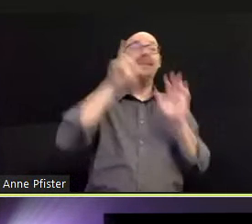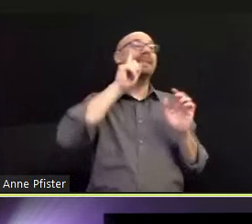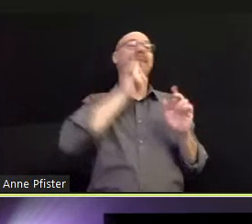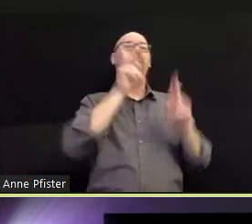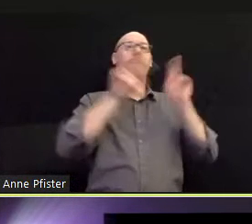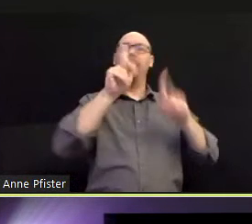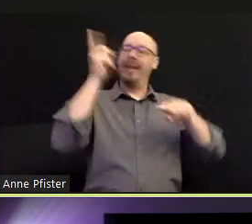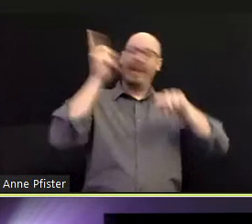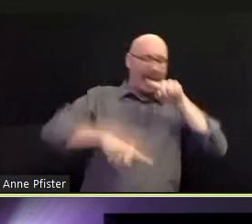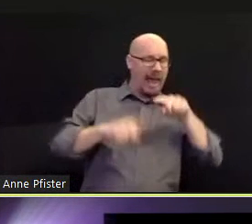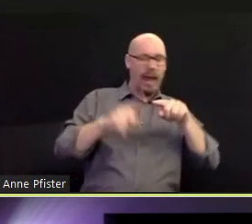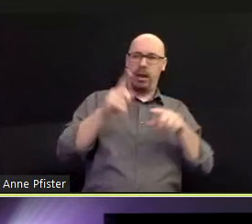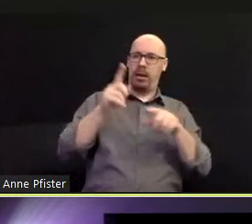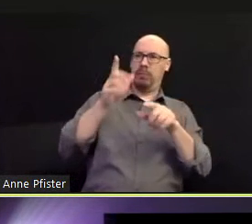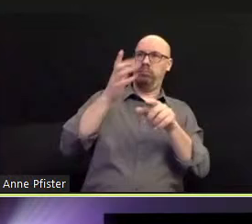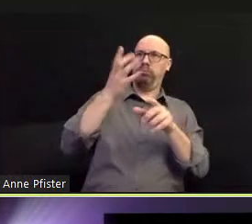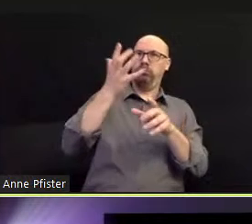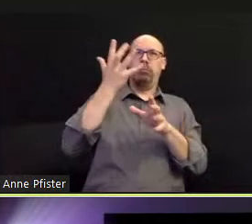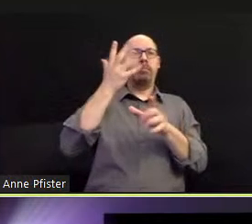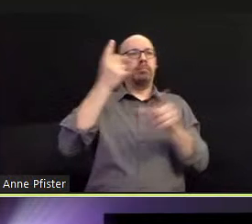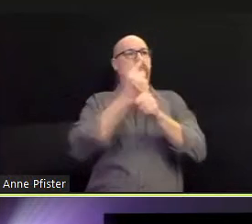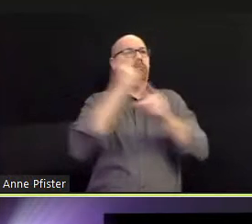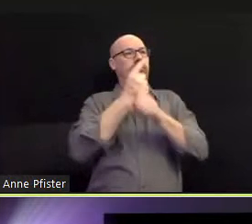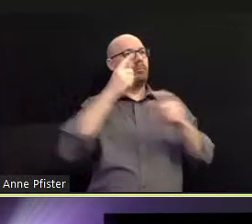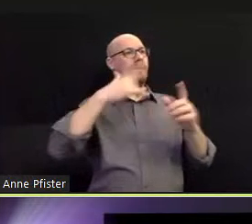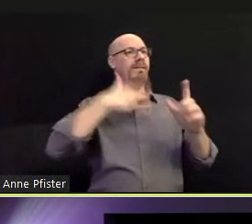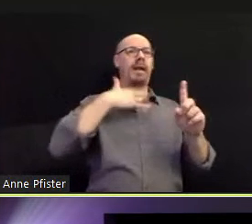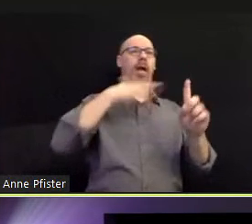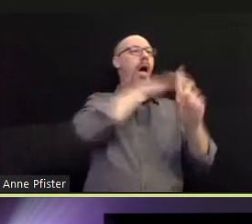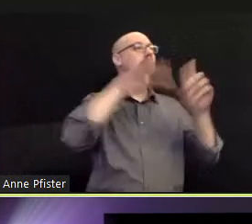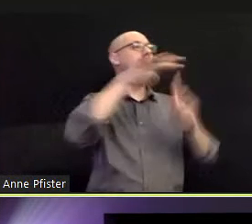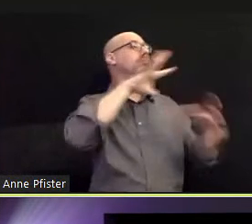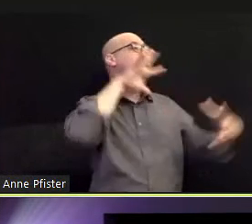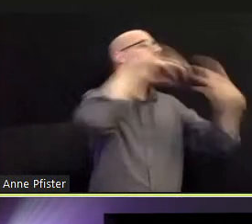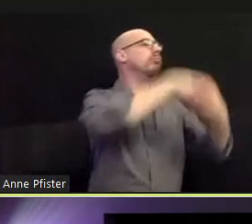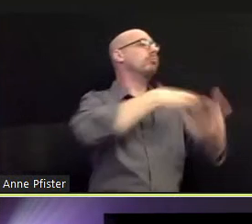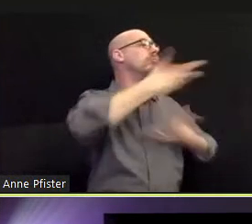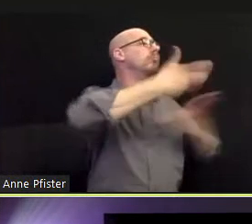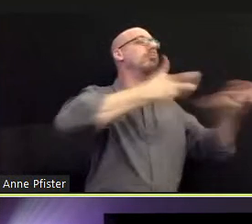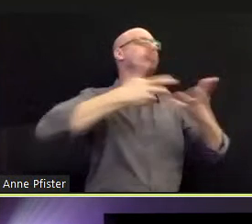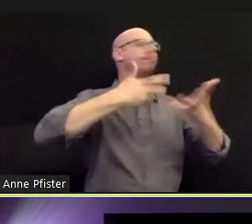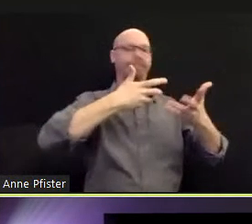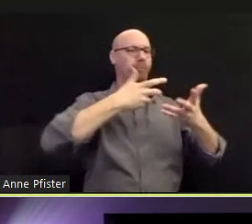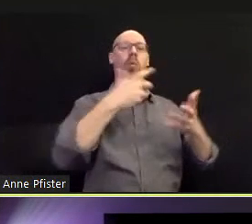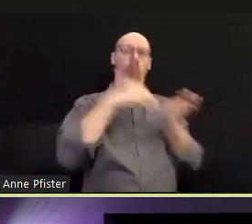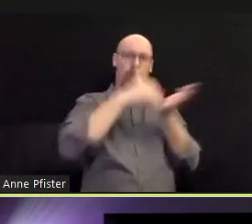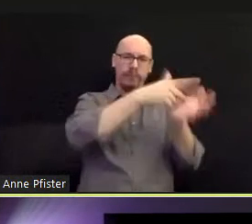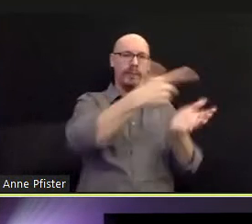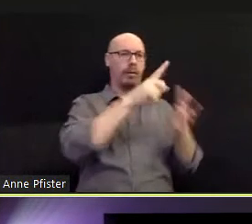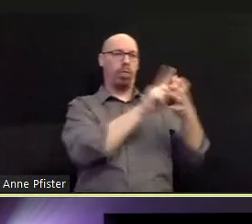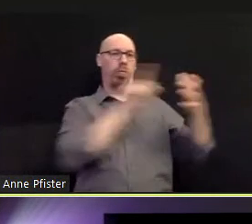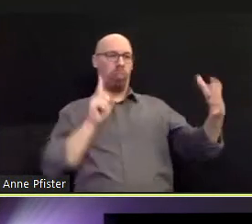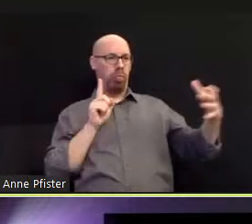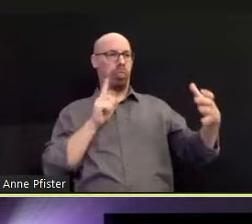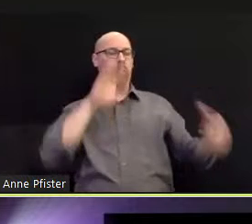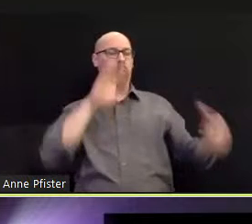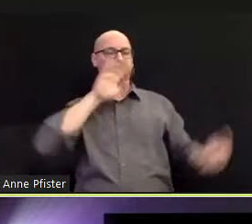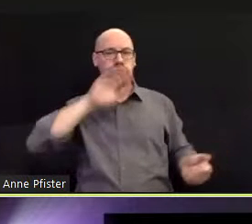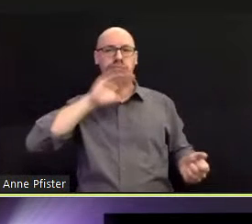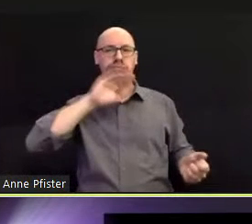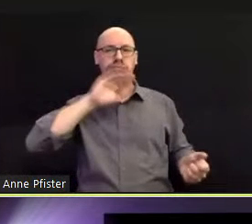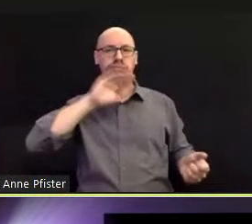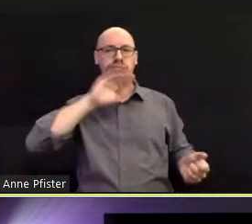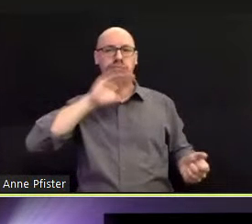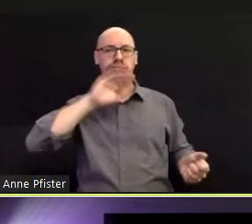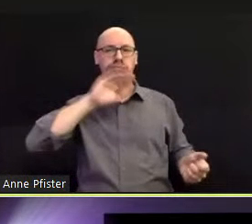themselves, where they can be excluded and left frustrated. So these LSM expressions remind us of the